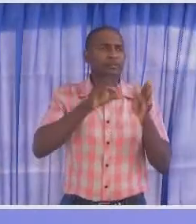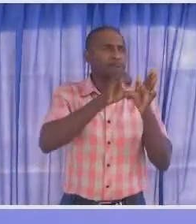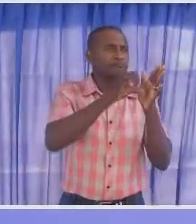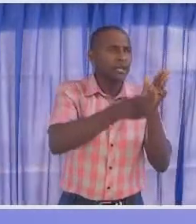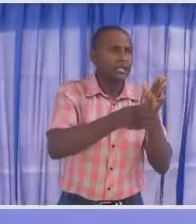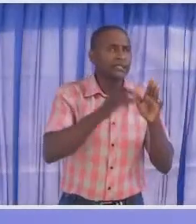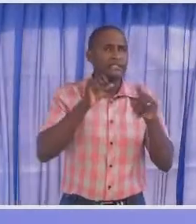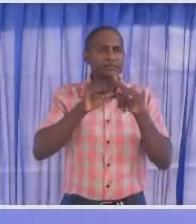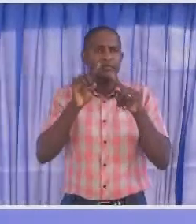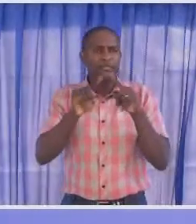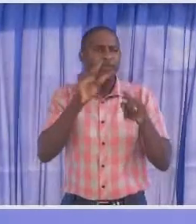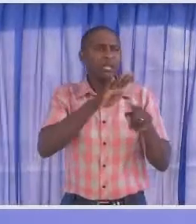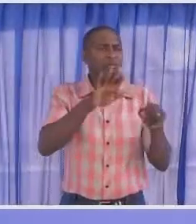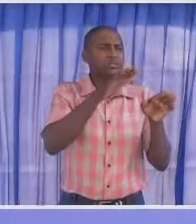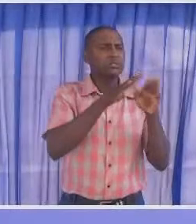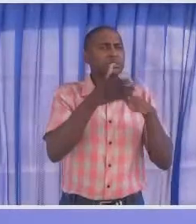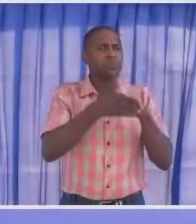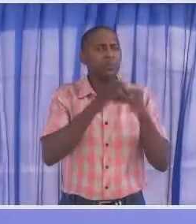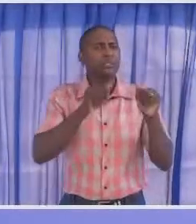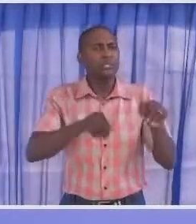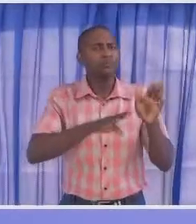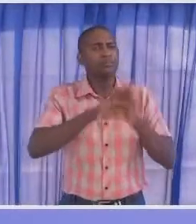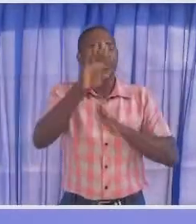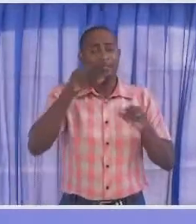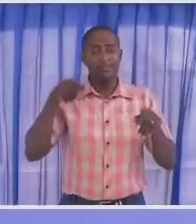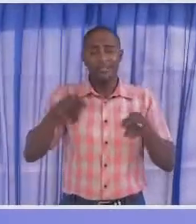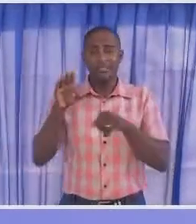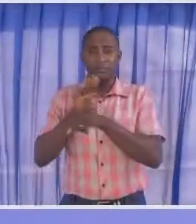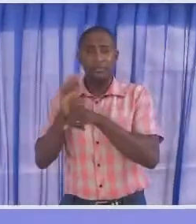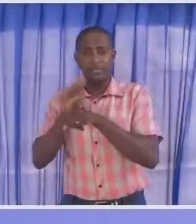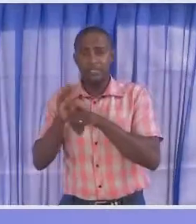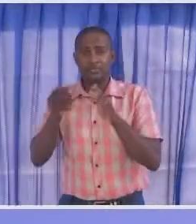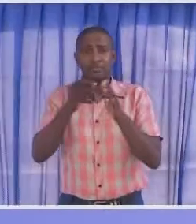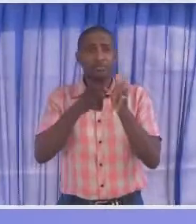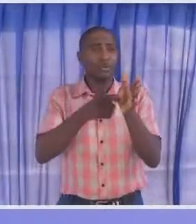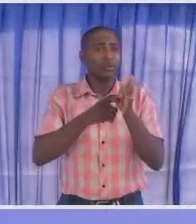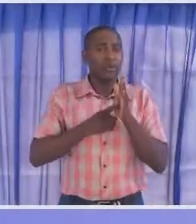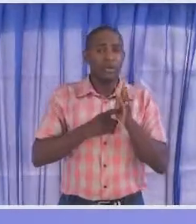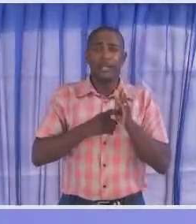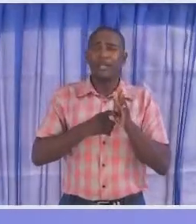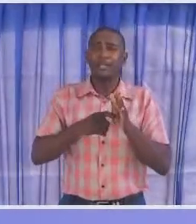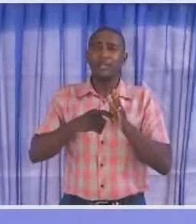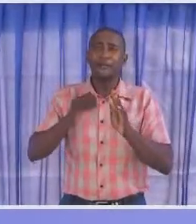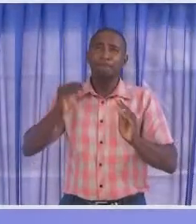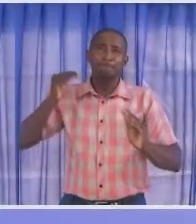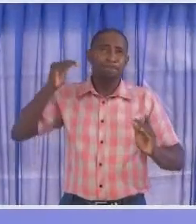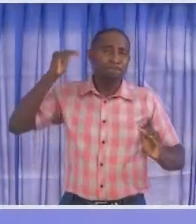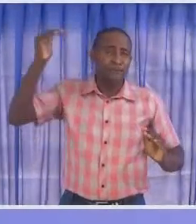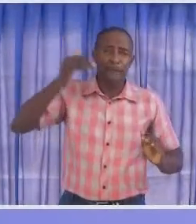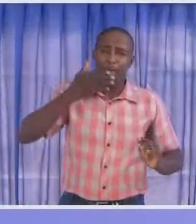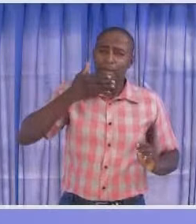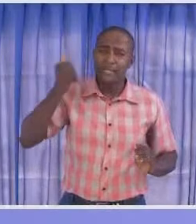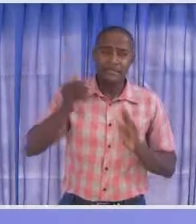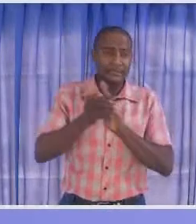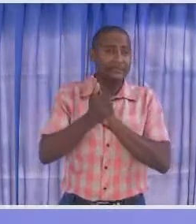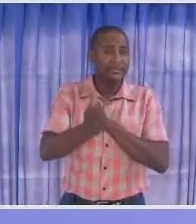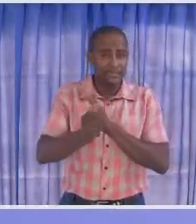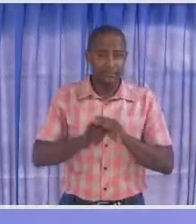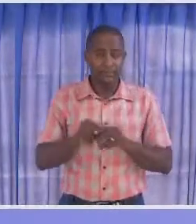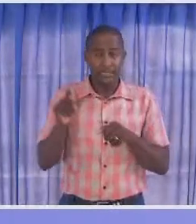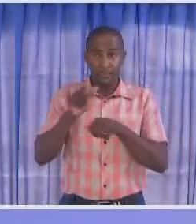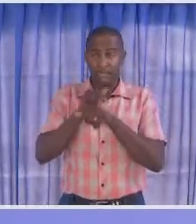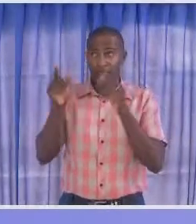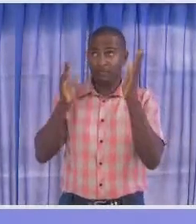Jamaica. These industries would require highly skilled and well-trained individuals. The labor market